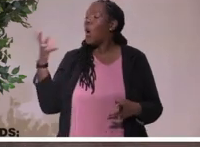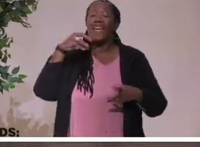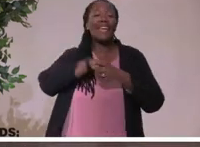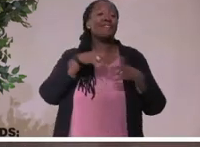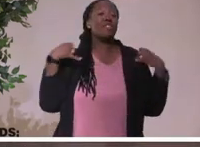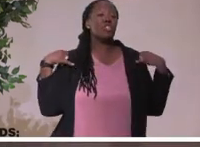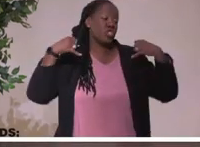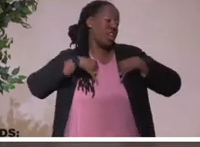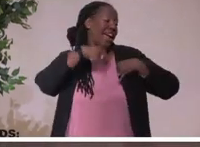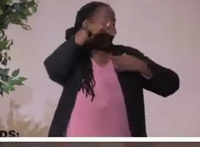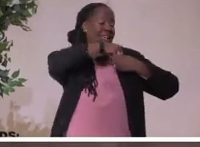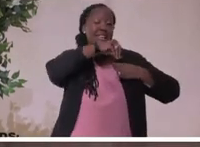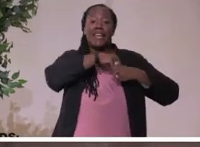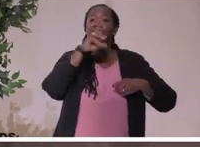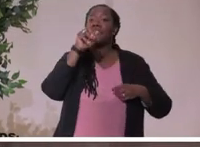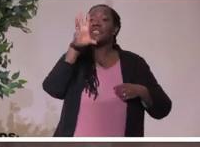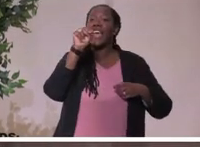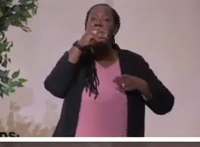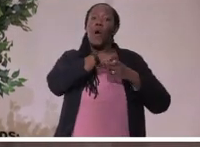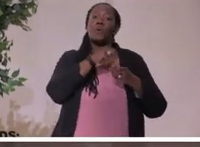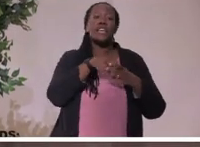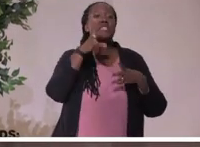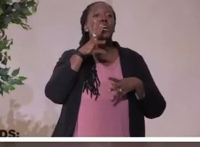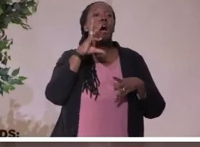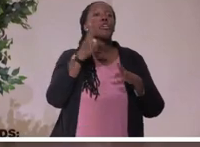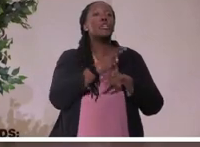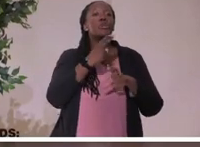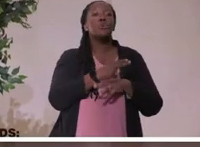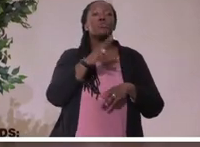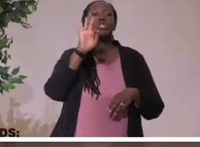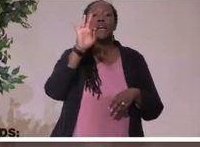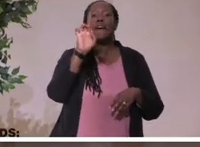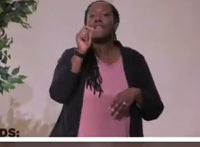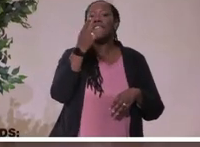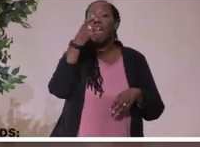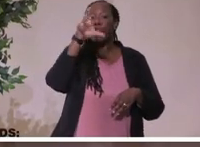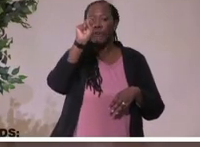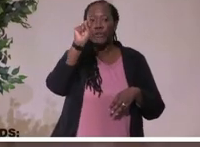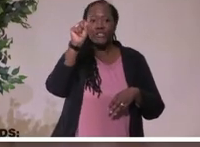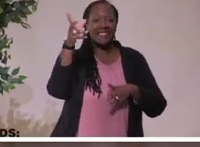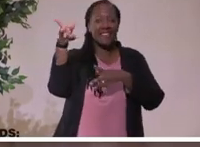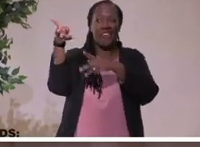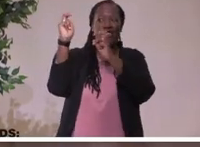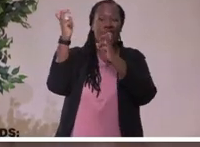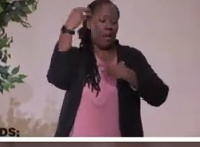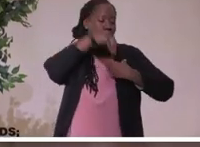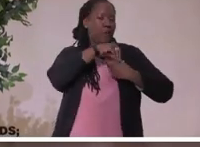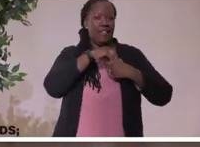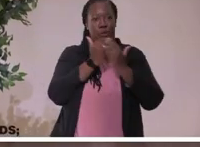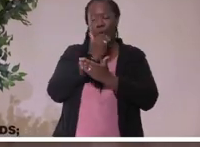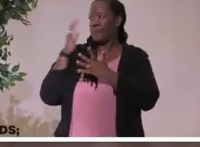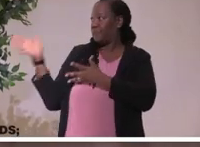the jacket. This is down, a geometry like down okay. long jacket. So cool. Yeah. So how does it exemplify